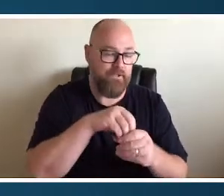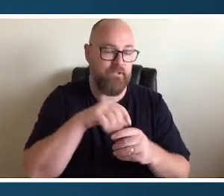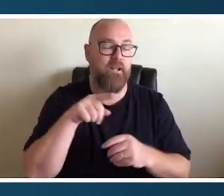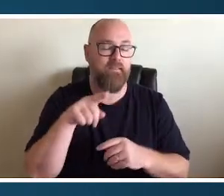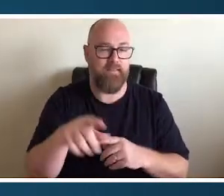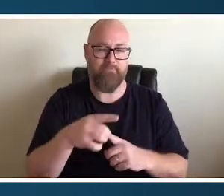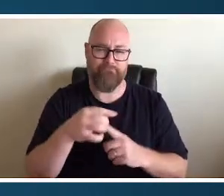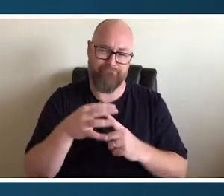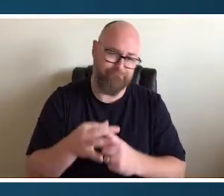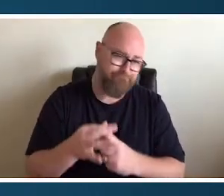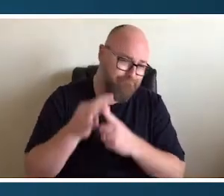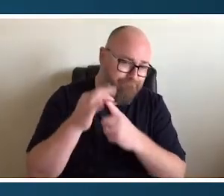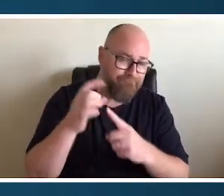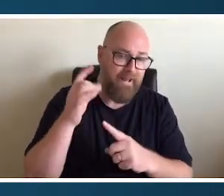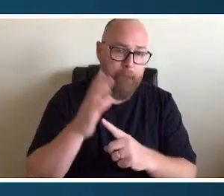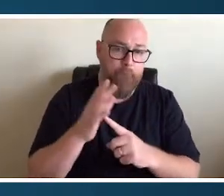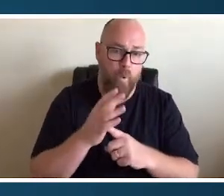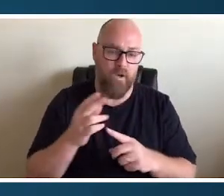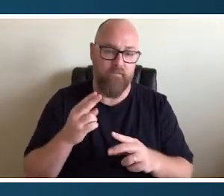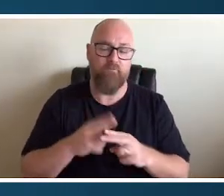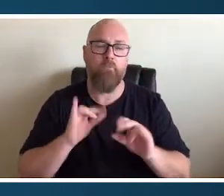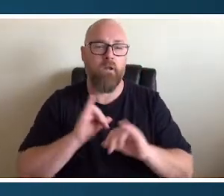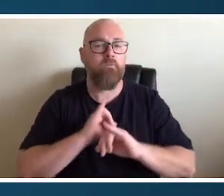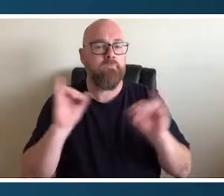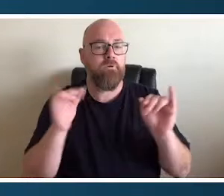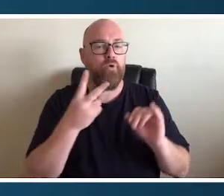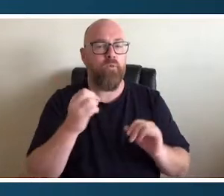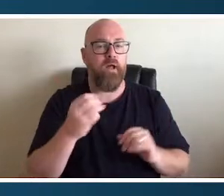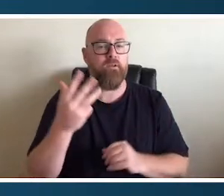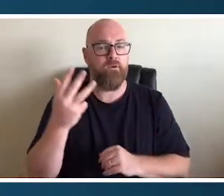devastating 2019-2020 bushfires.